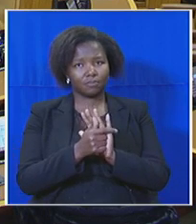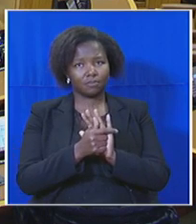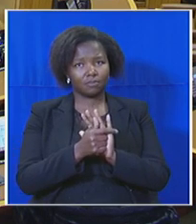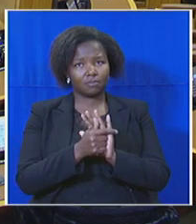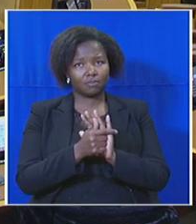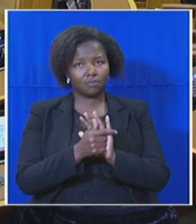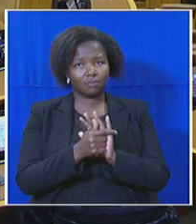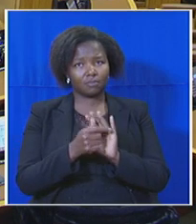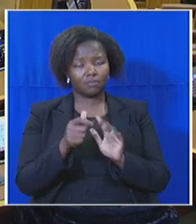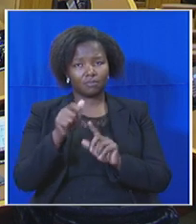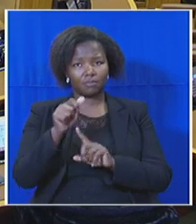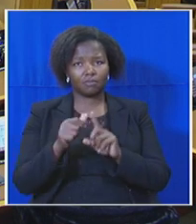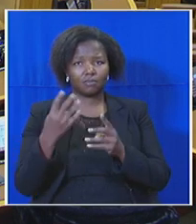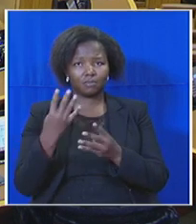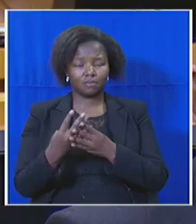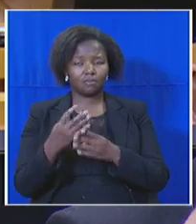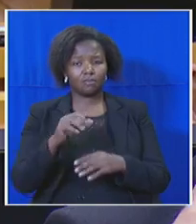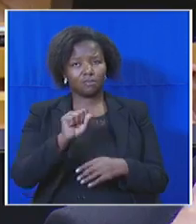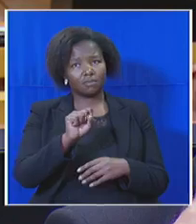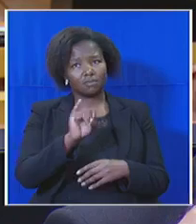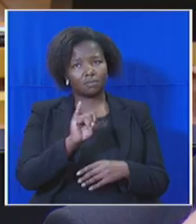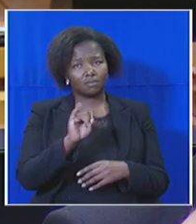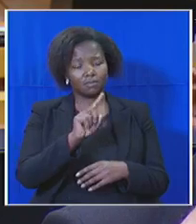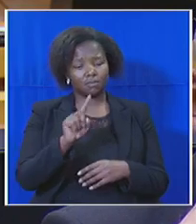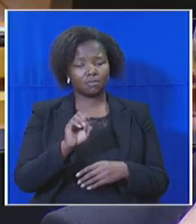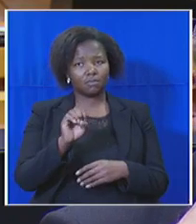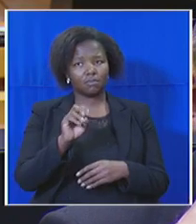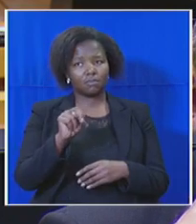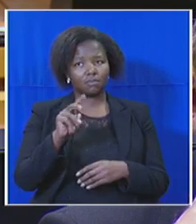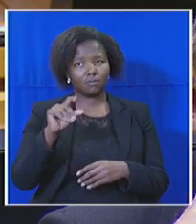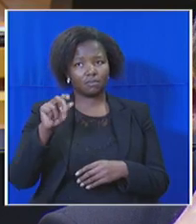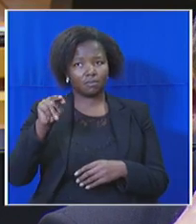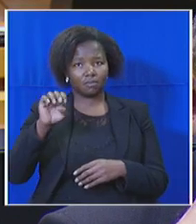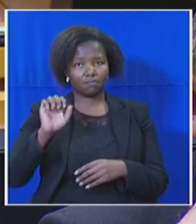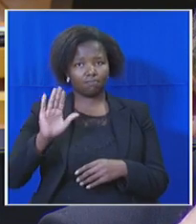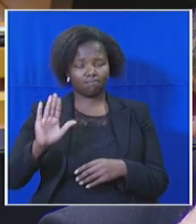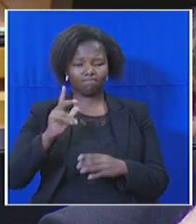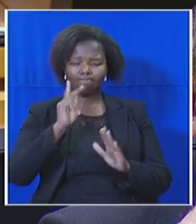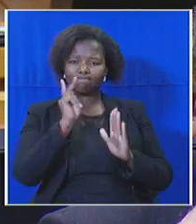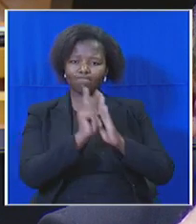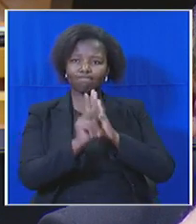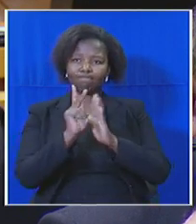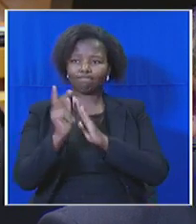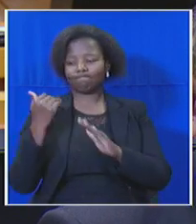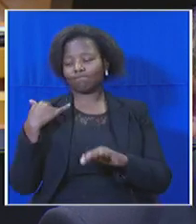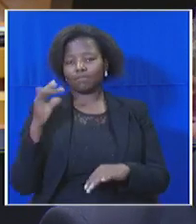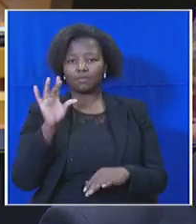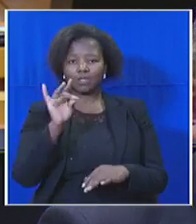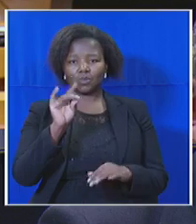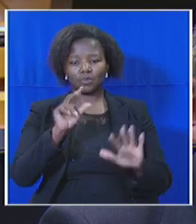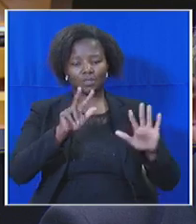jail given to Sipiwe Zondani for the call-outs cop killing on Tuesday, 8 September